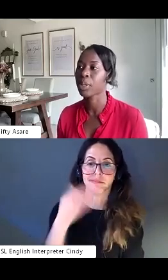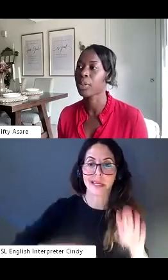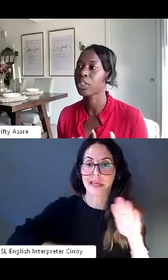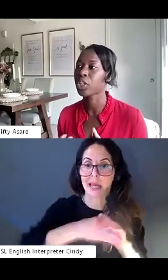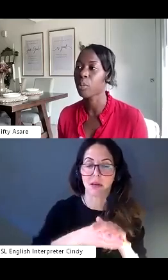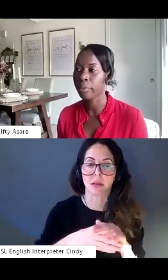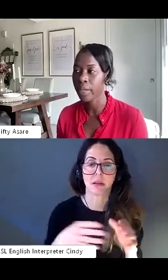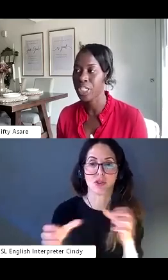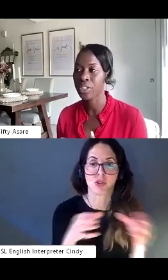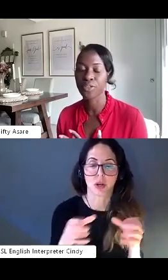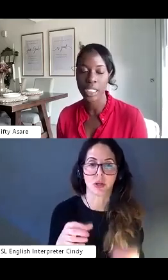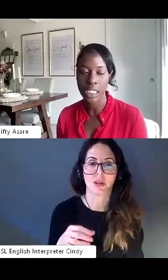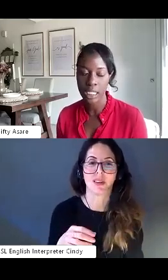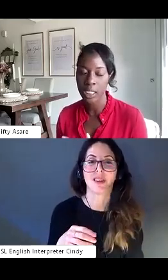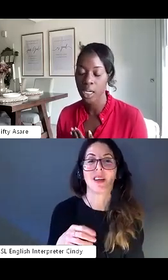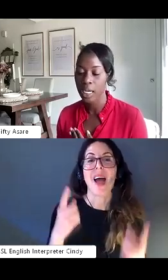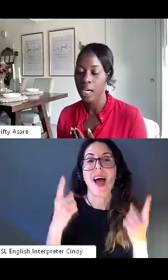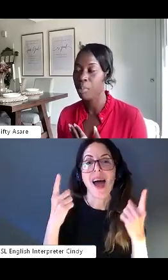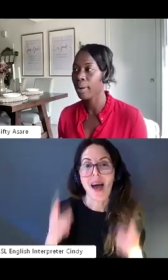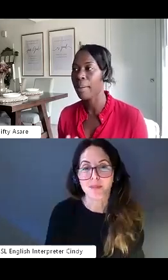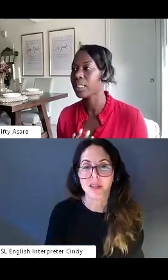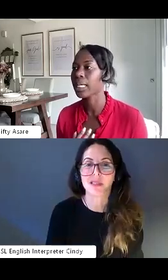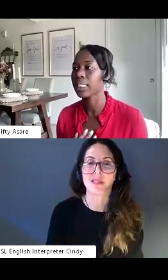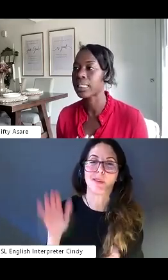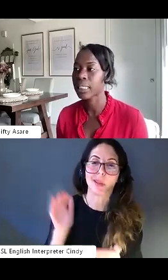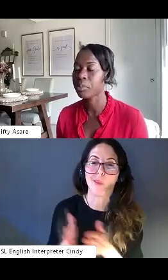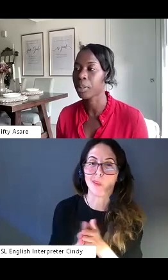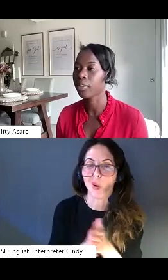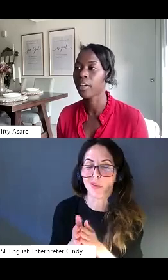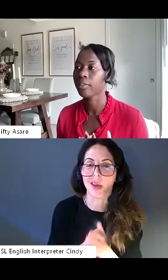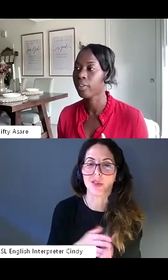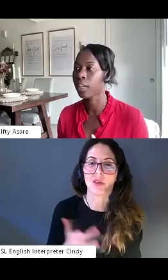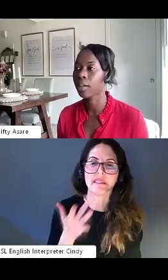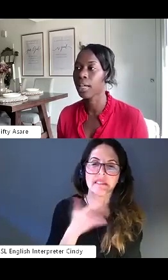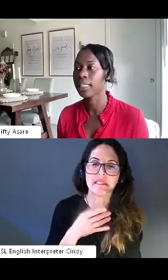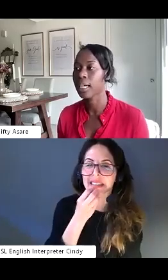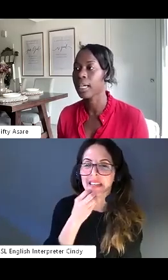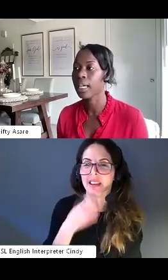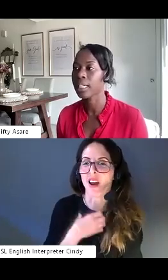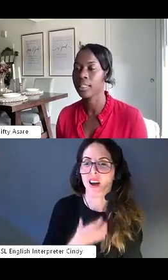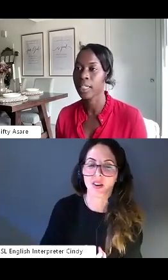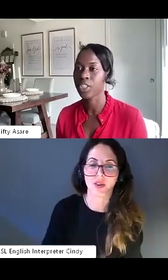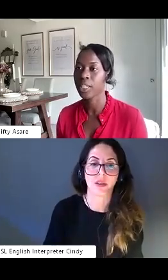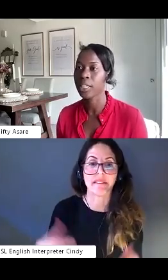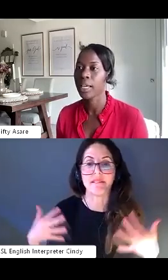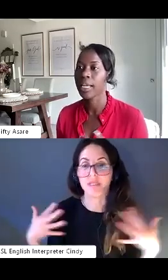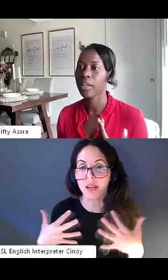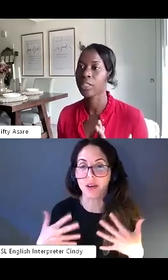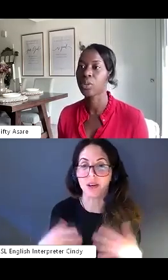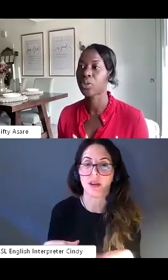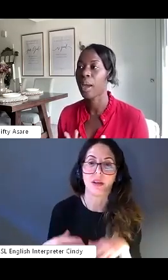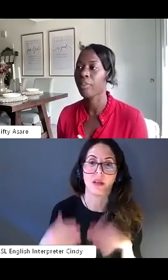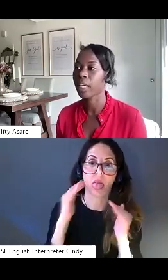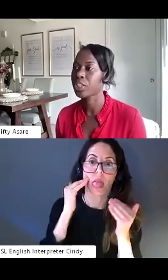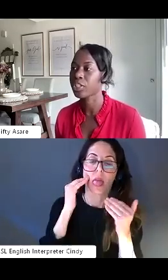might experience low motivation, fatigue, poor appetite and sleep, fear, anxiety, isolation, and how